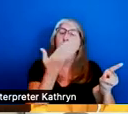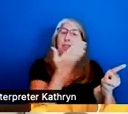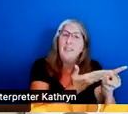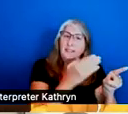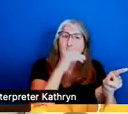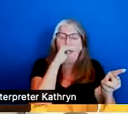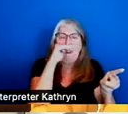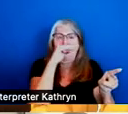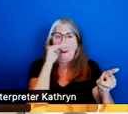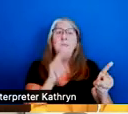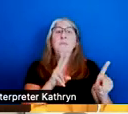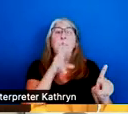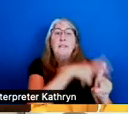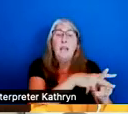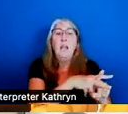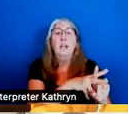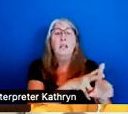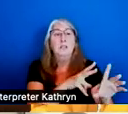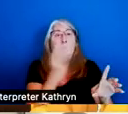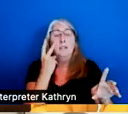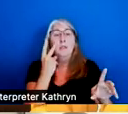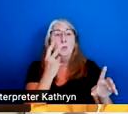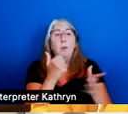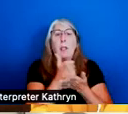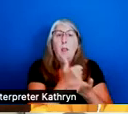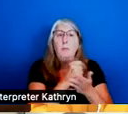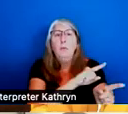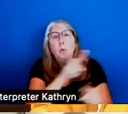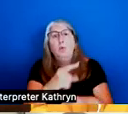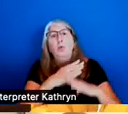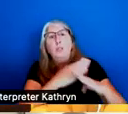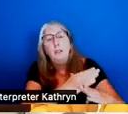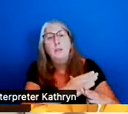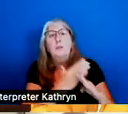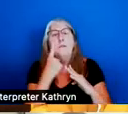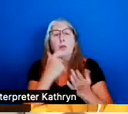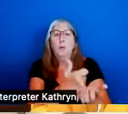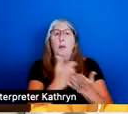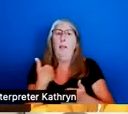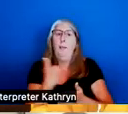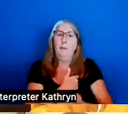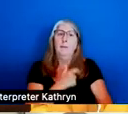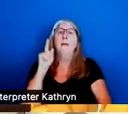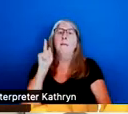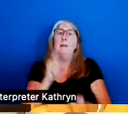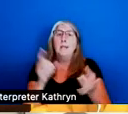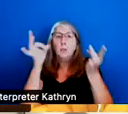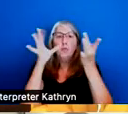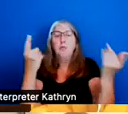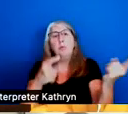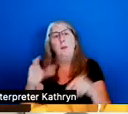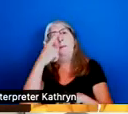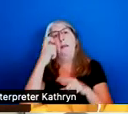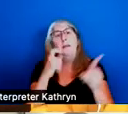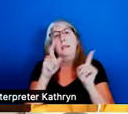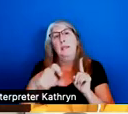assigned that is connected with any shelter or any enforcement to help us to have less calamities, because they need